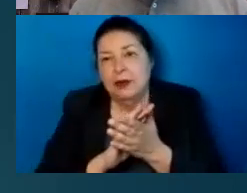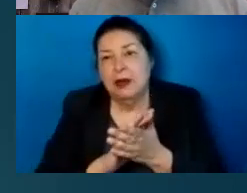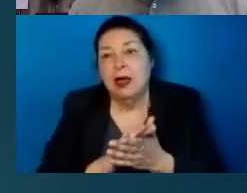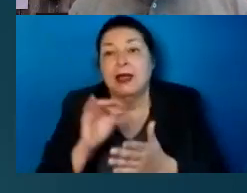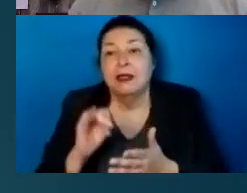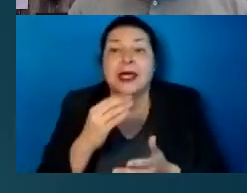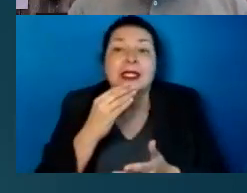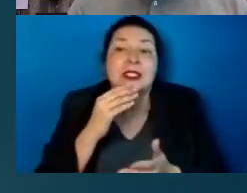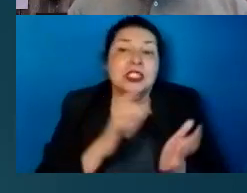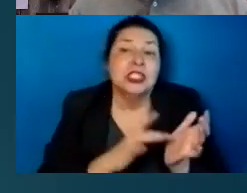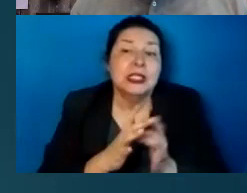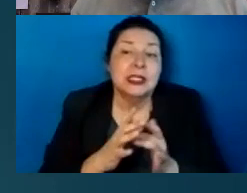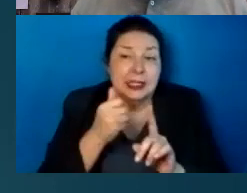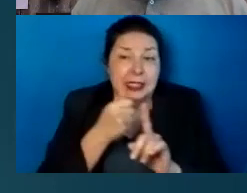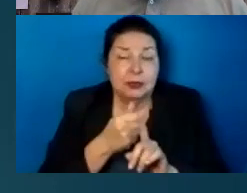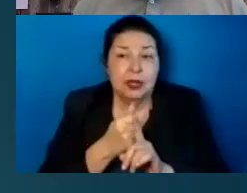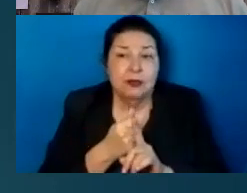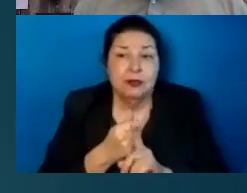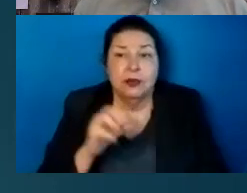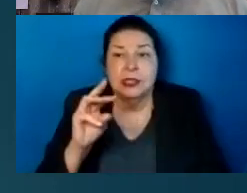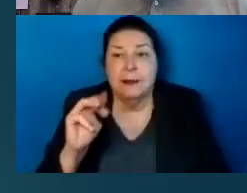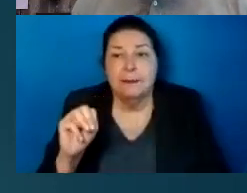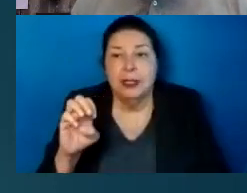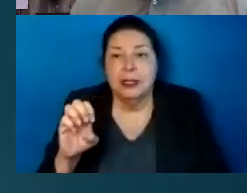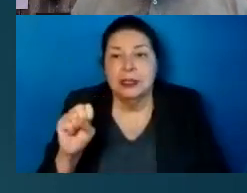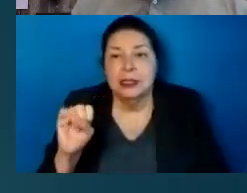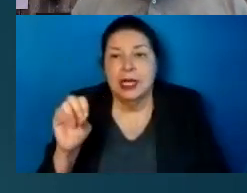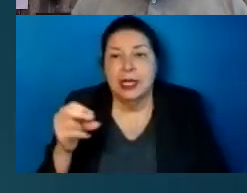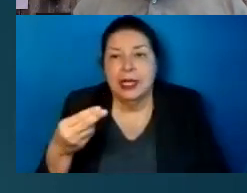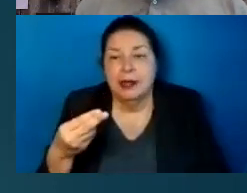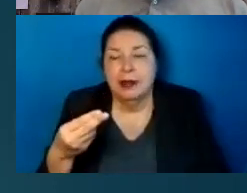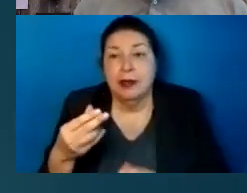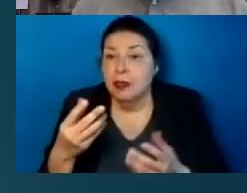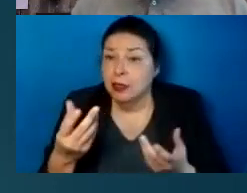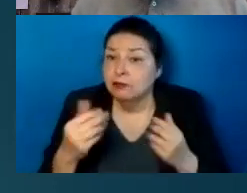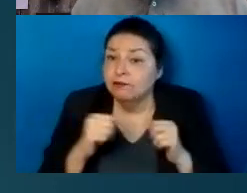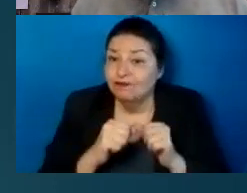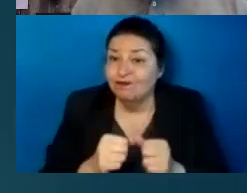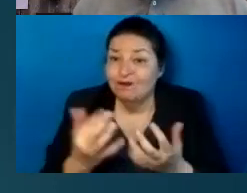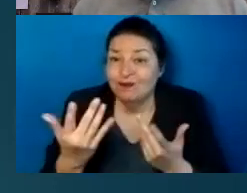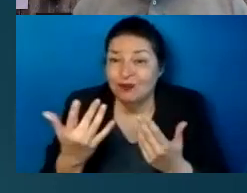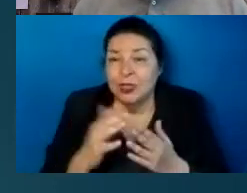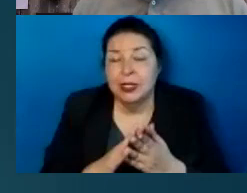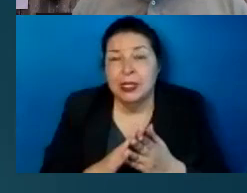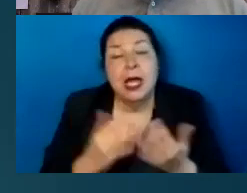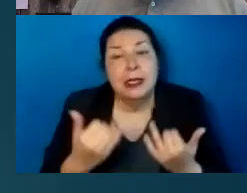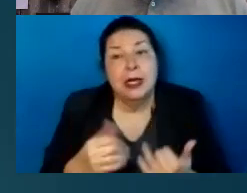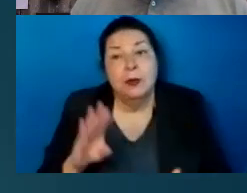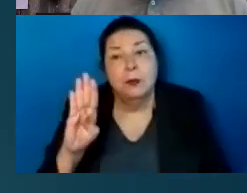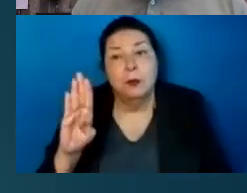the Messiah. They're still waiting for him. Buddhists believe that Jesus was a very enlightened